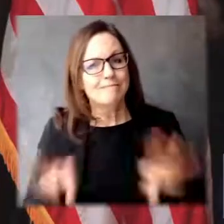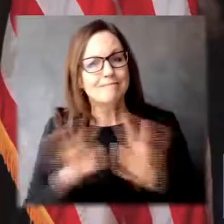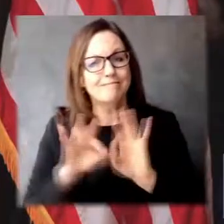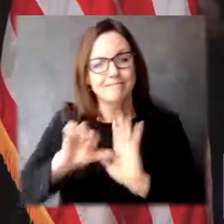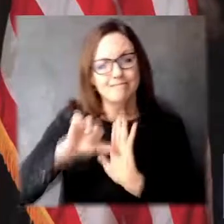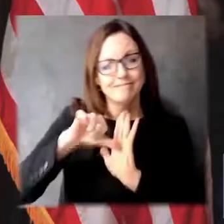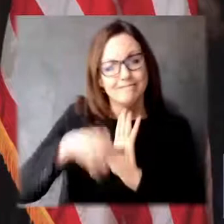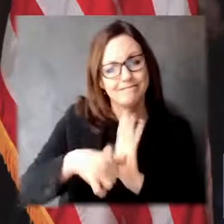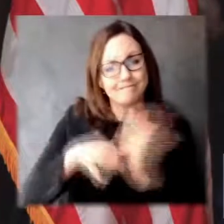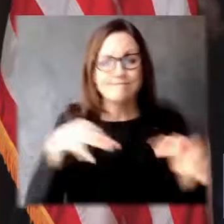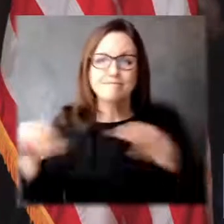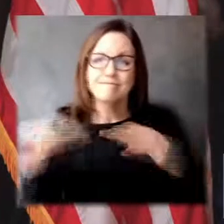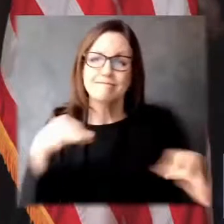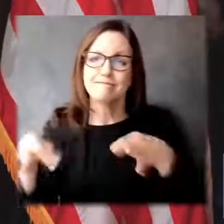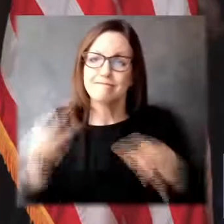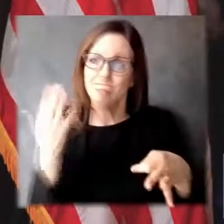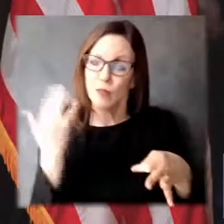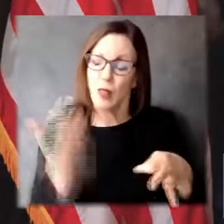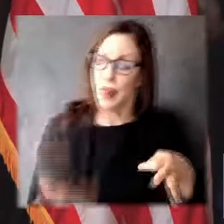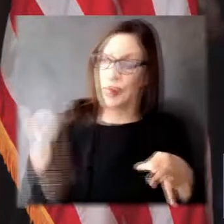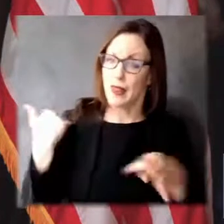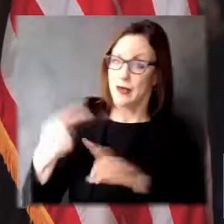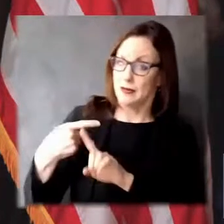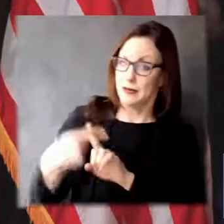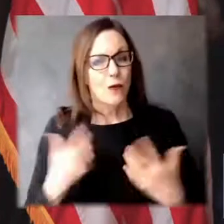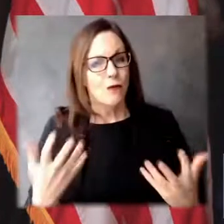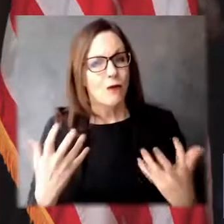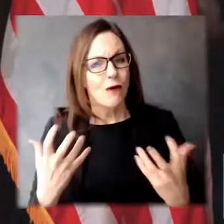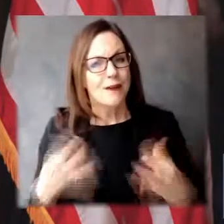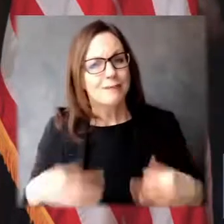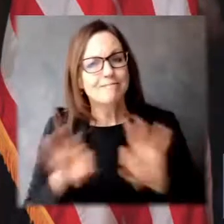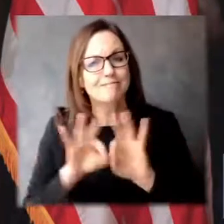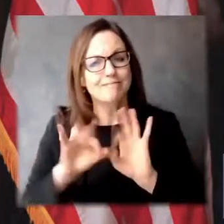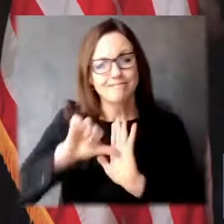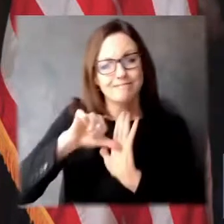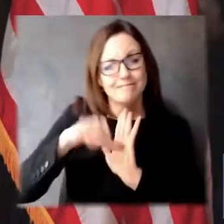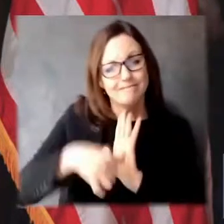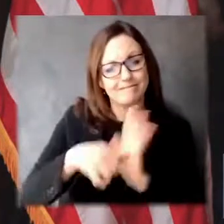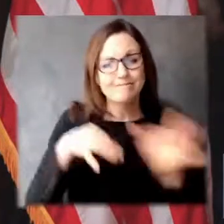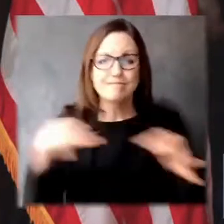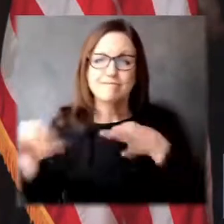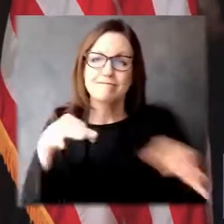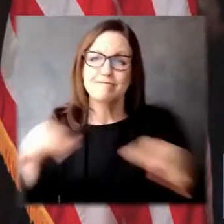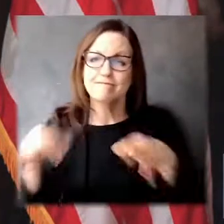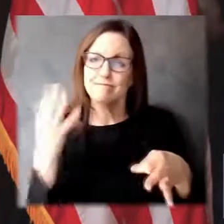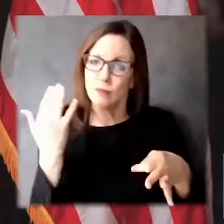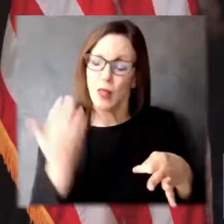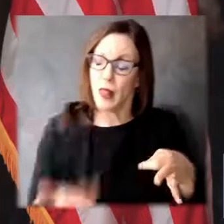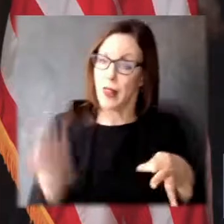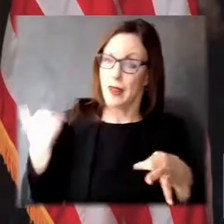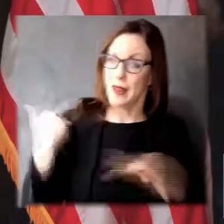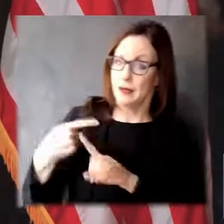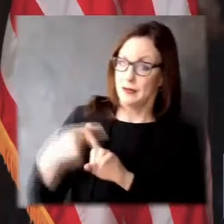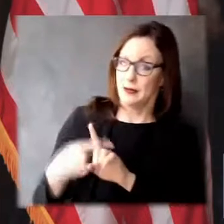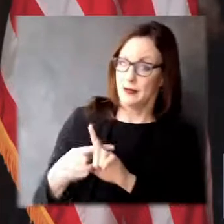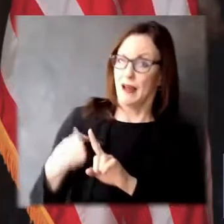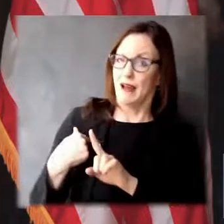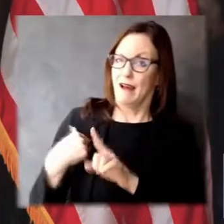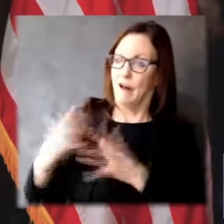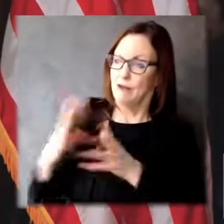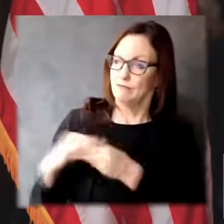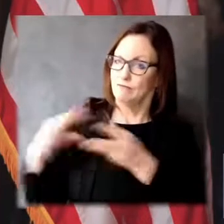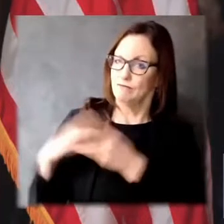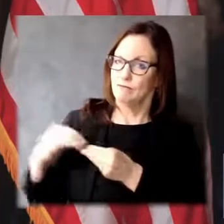giving my second ever budget address. It's because today we have a, I'm giving my second ever budget address. It's because today we have a